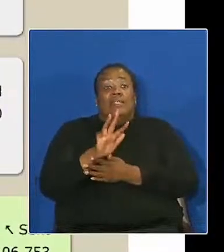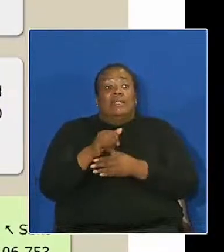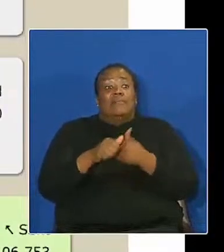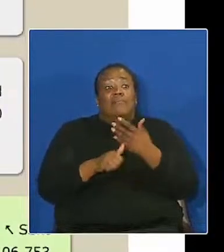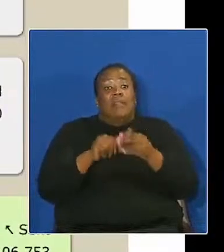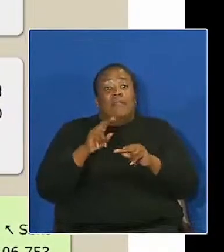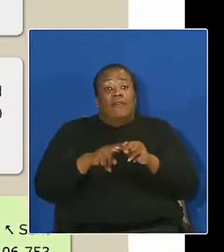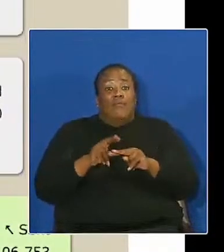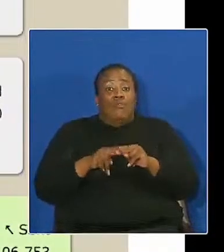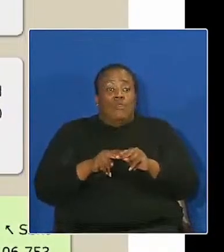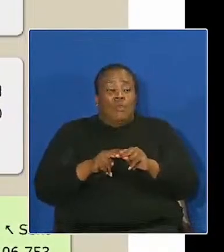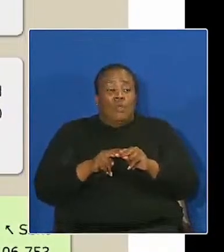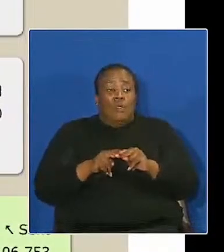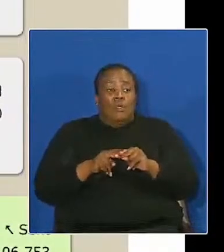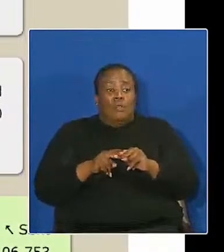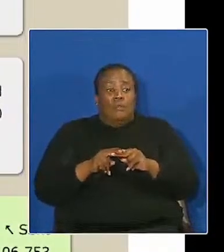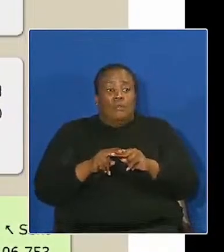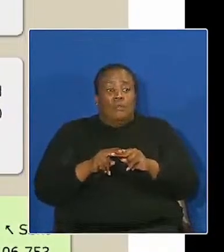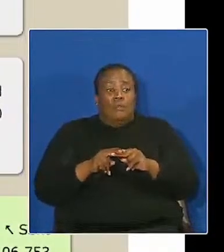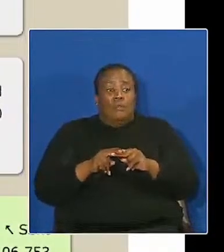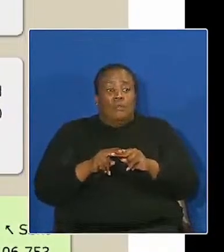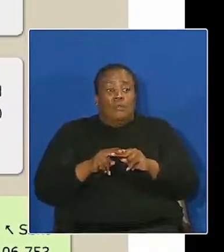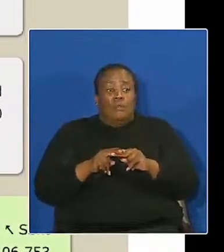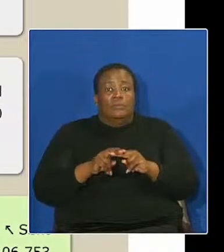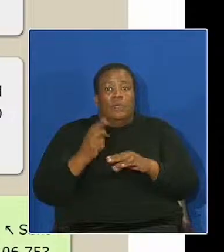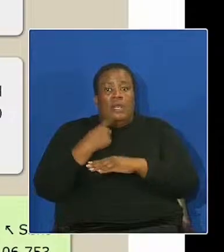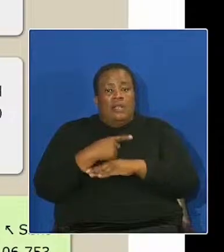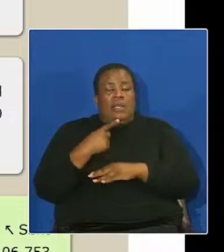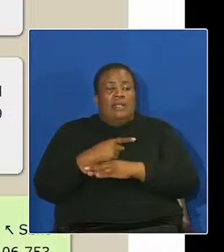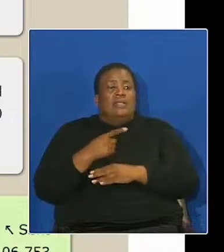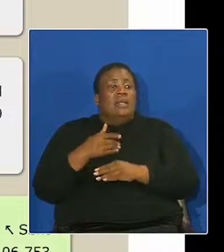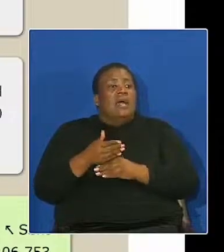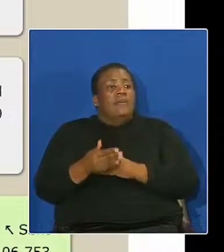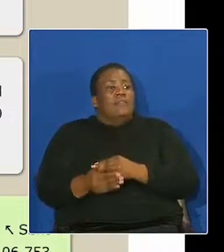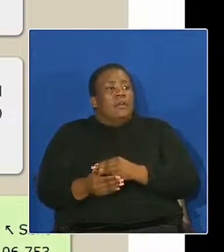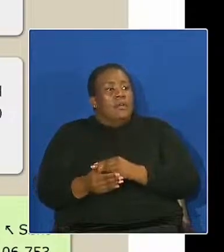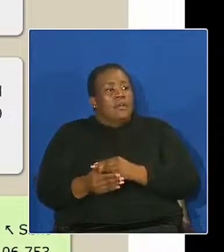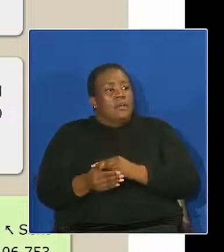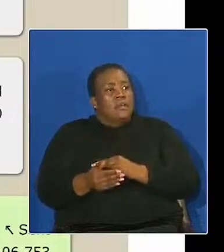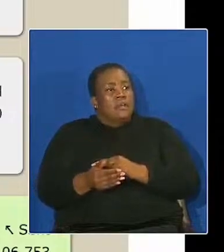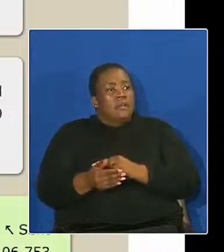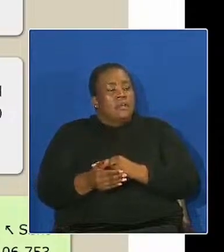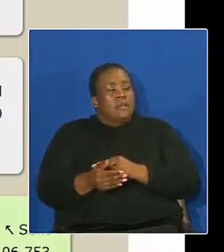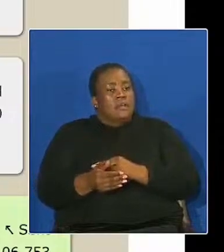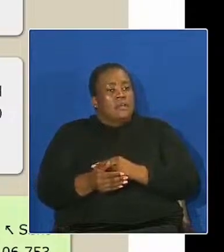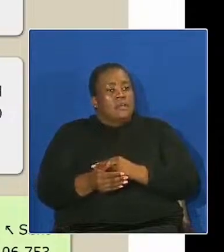of February, which is a couple of days after the